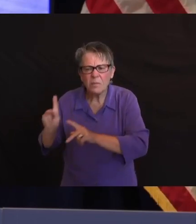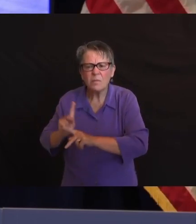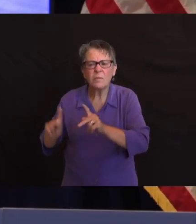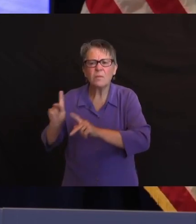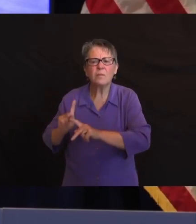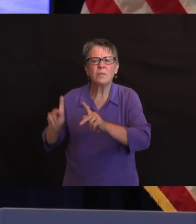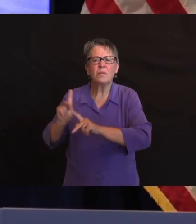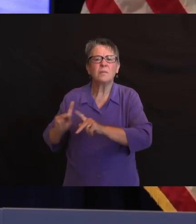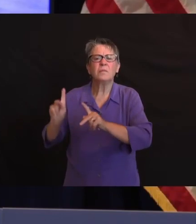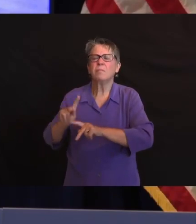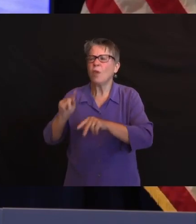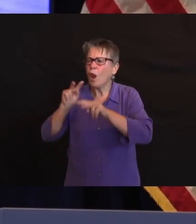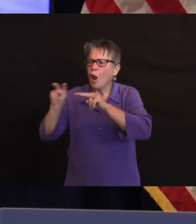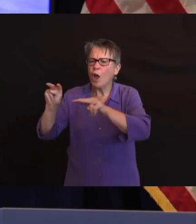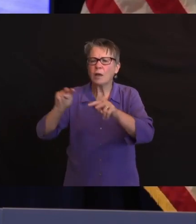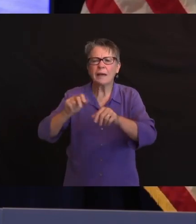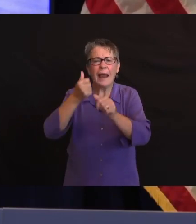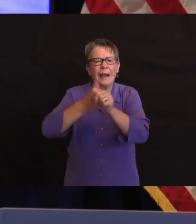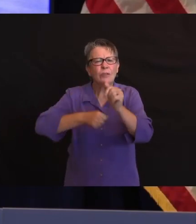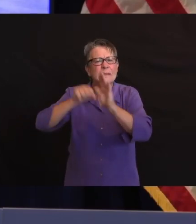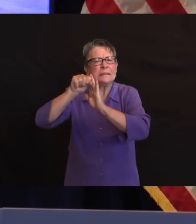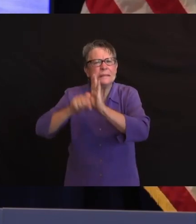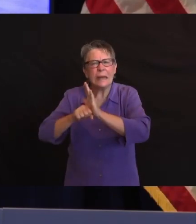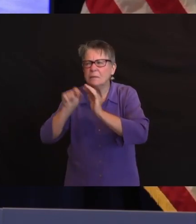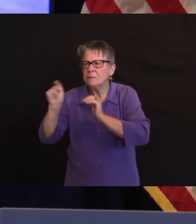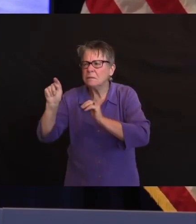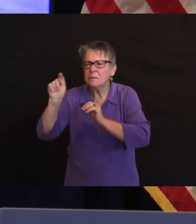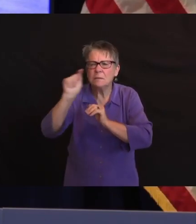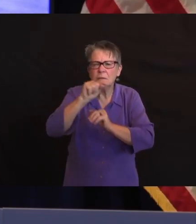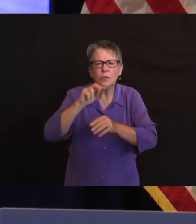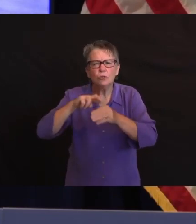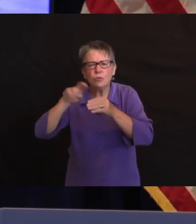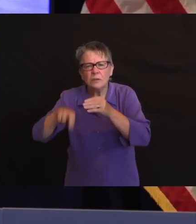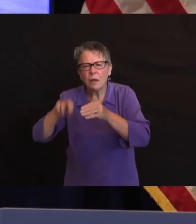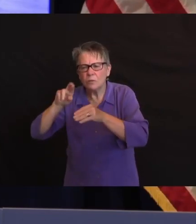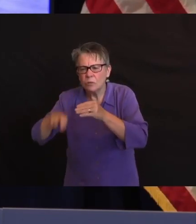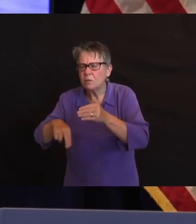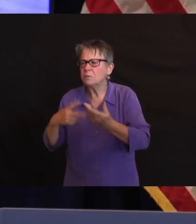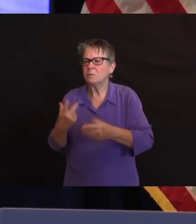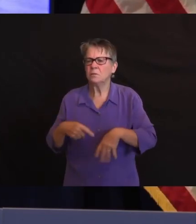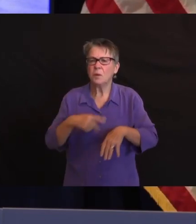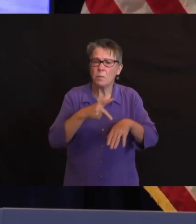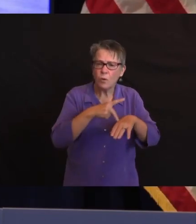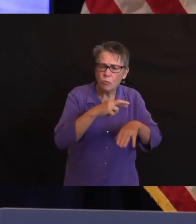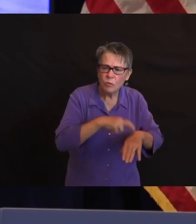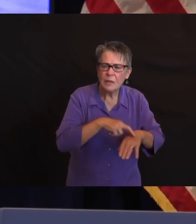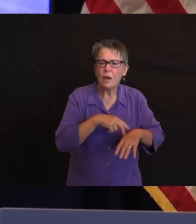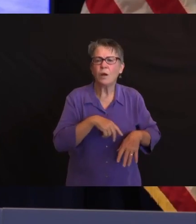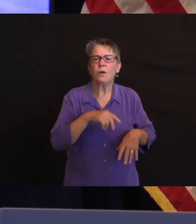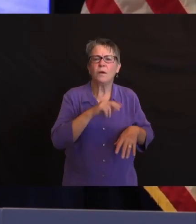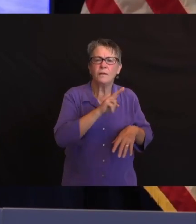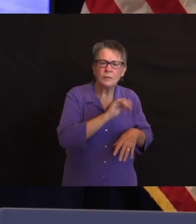the District of Columbia and Puerto Rico. In the first round, the testing of samples took place between July 9th and